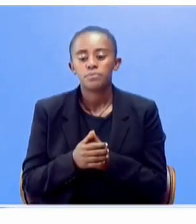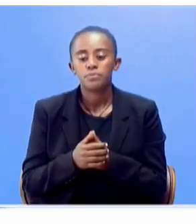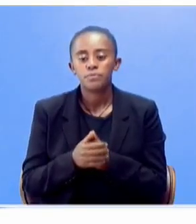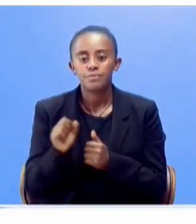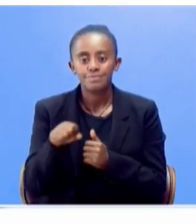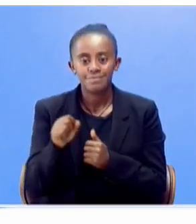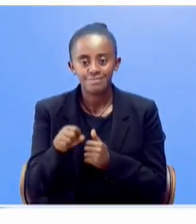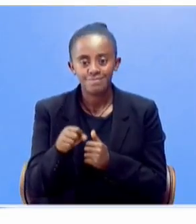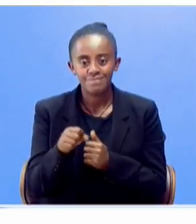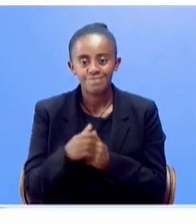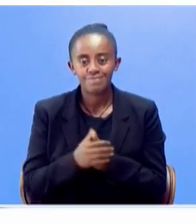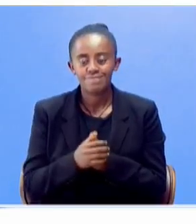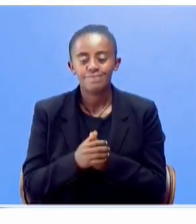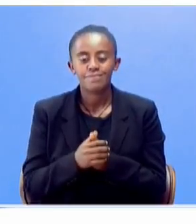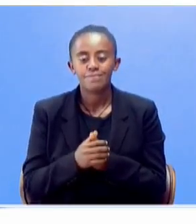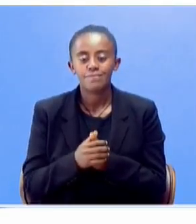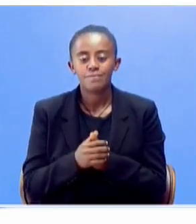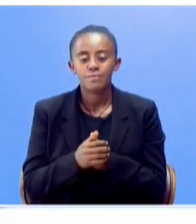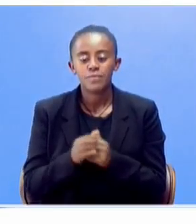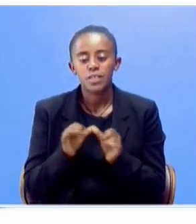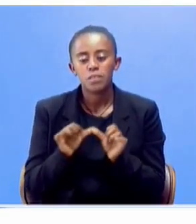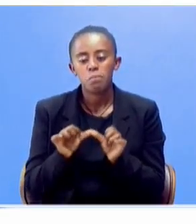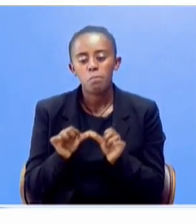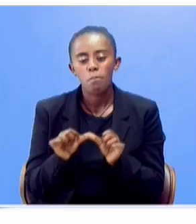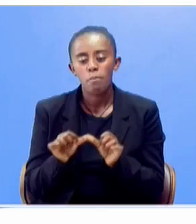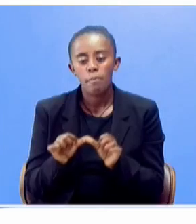yes, spend